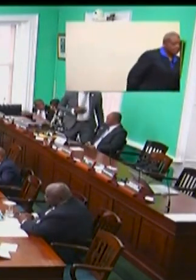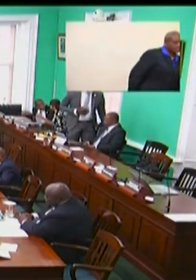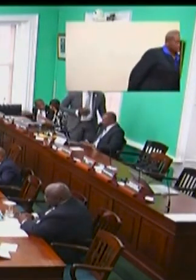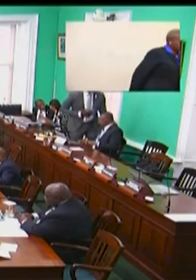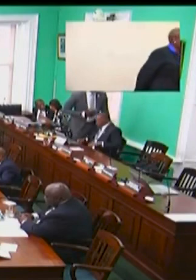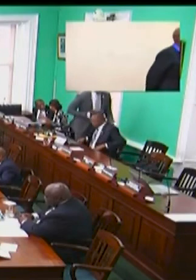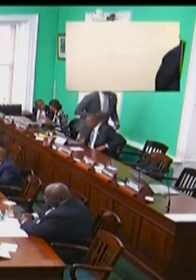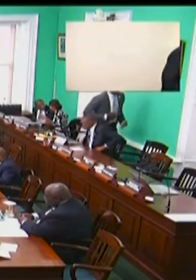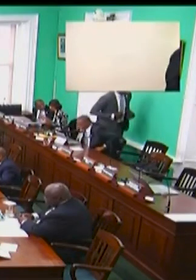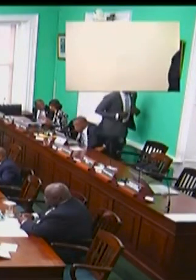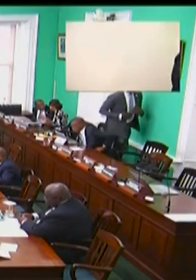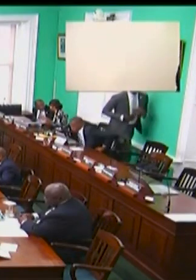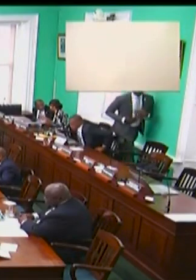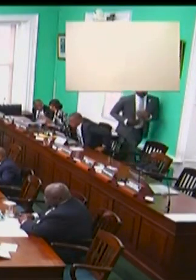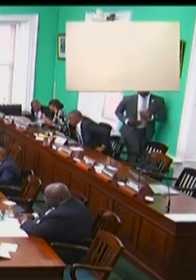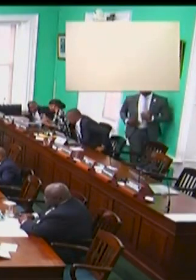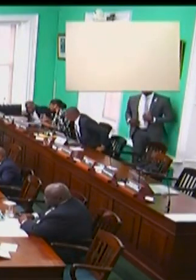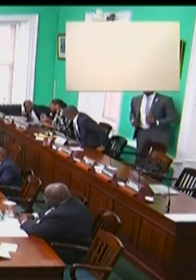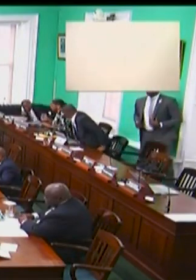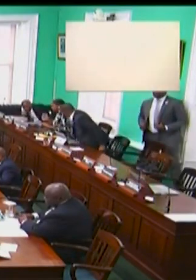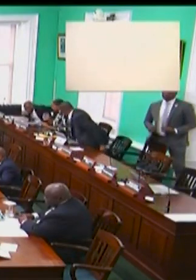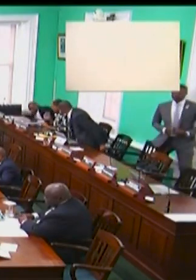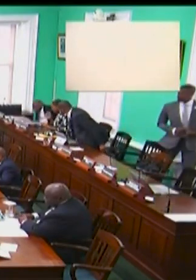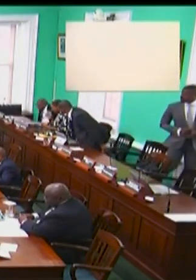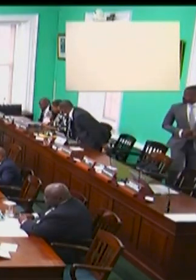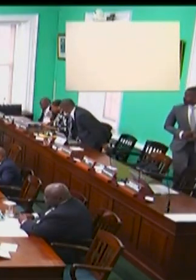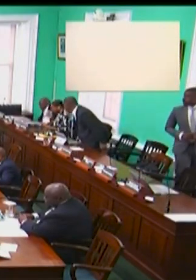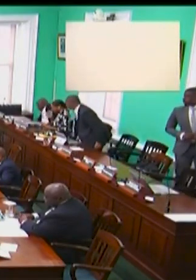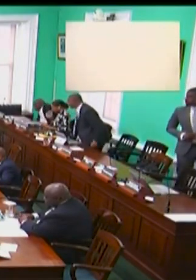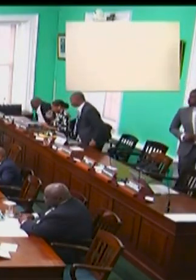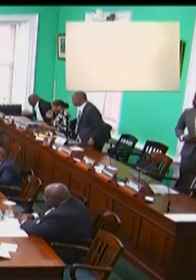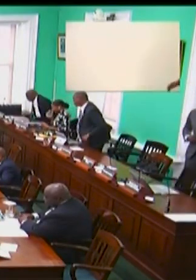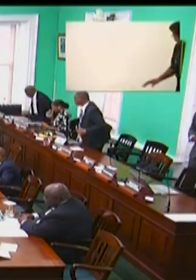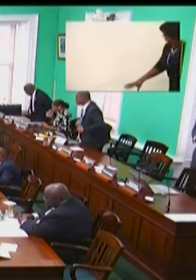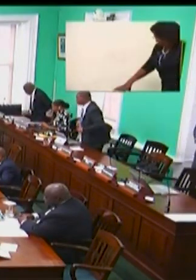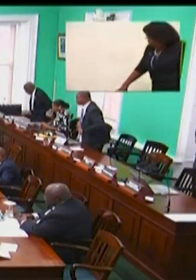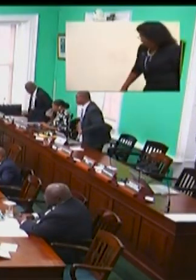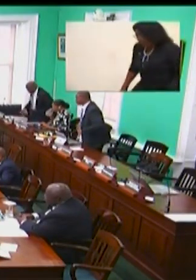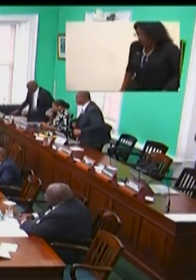overjoyed of the incredible